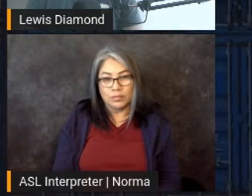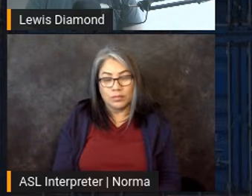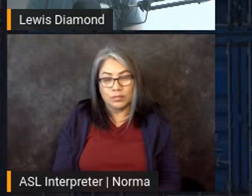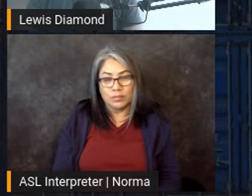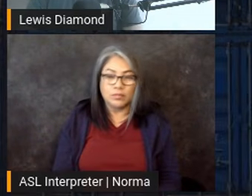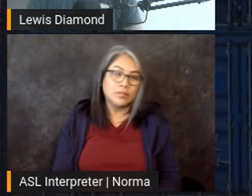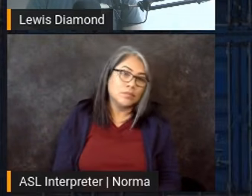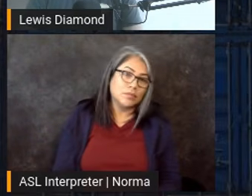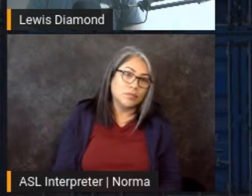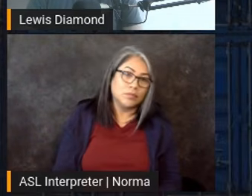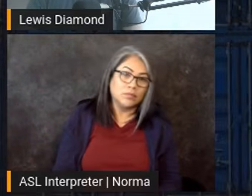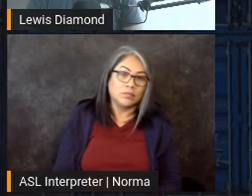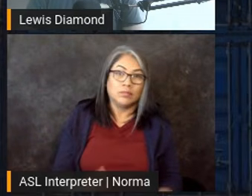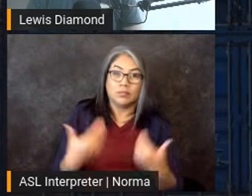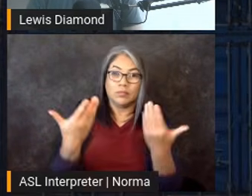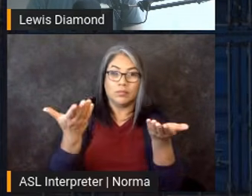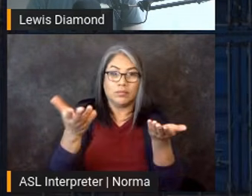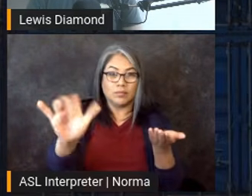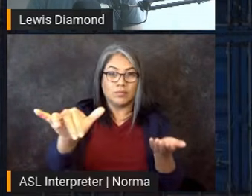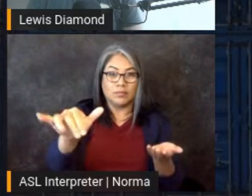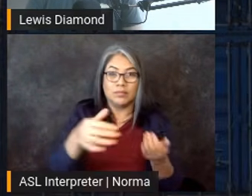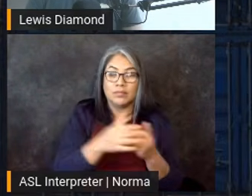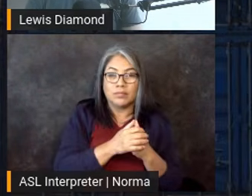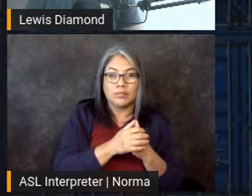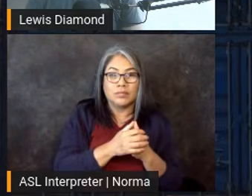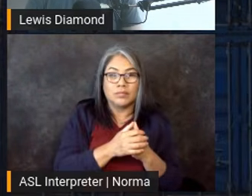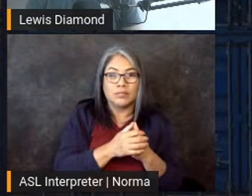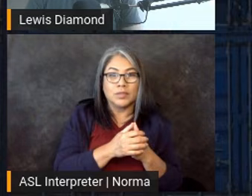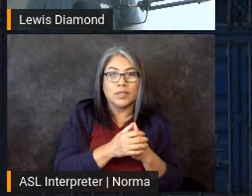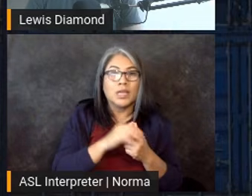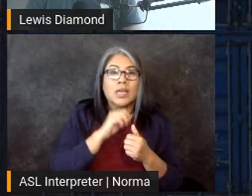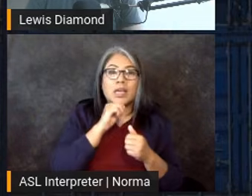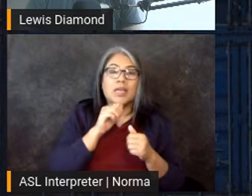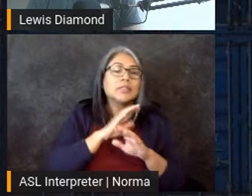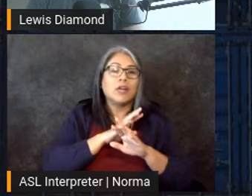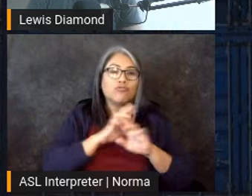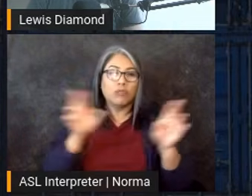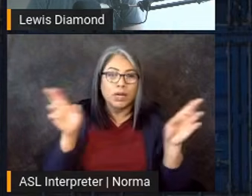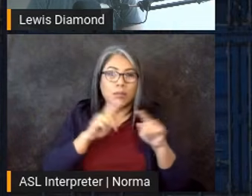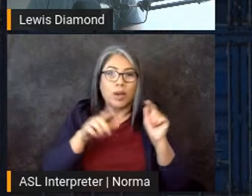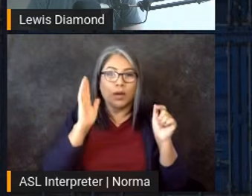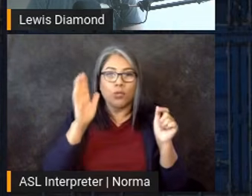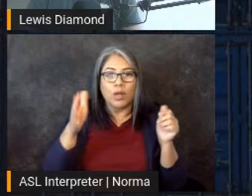And there we go. So pods are not yet ready, but they're coming up quickly.